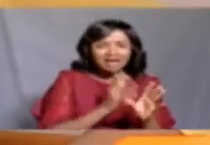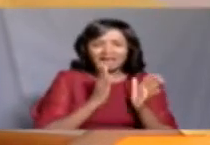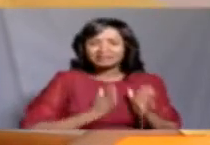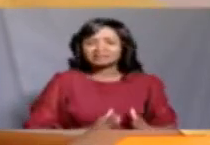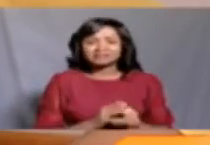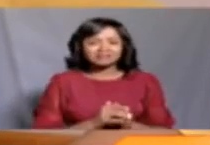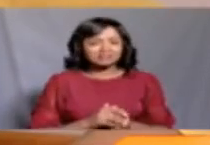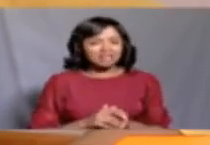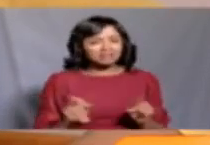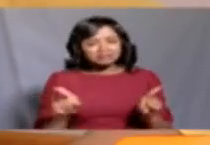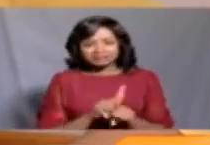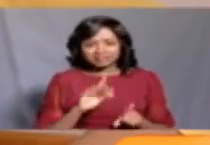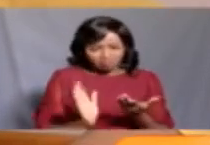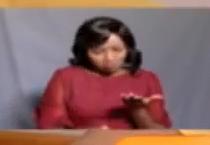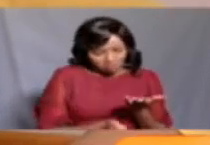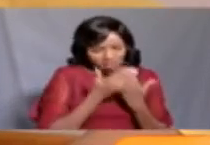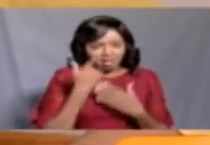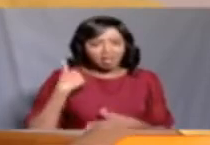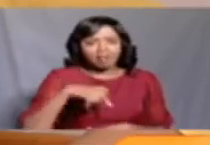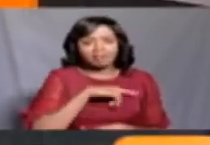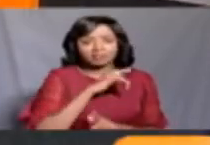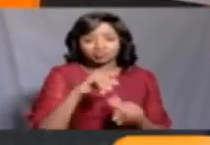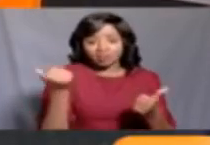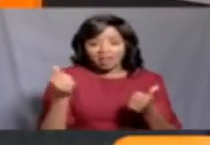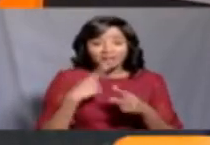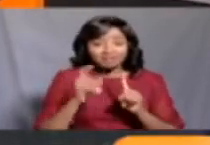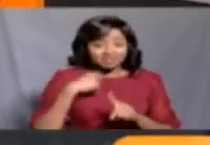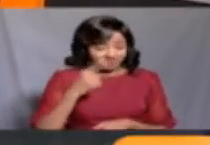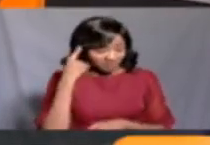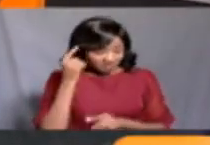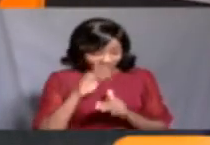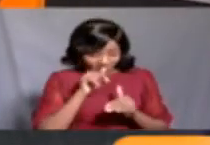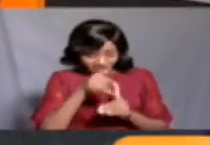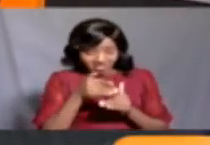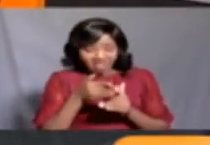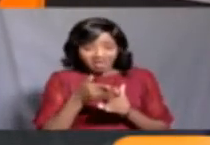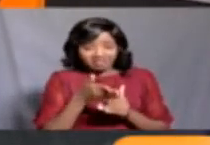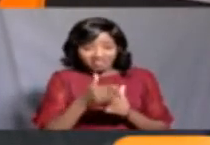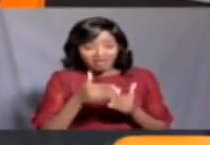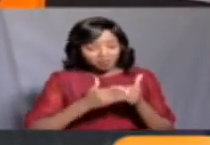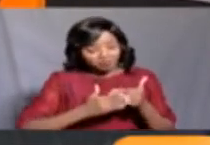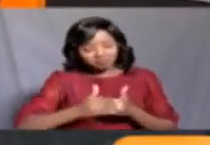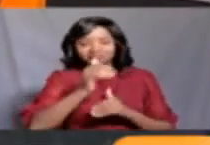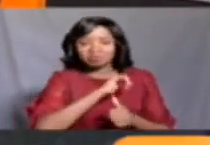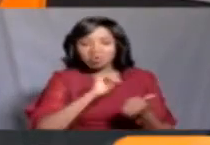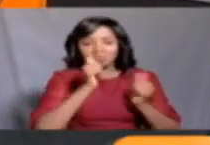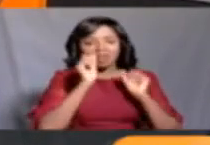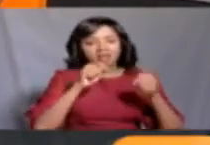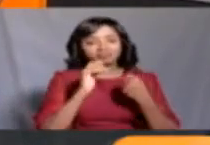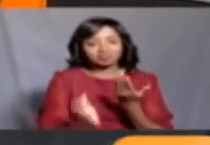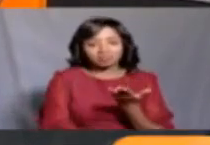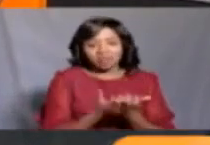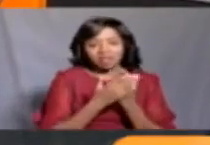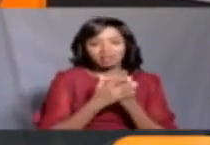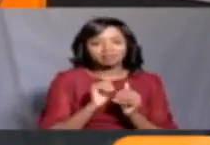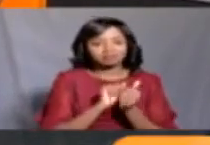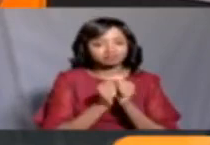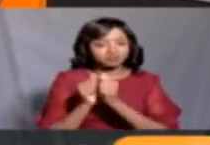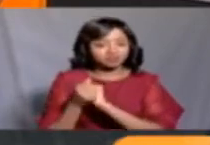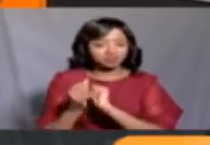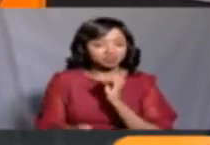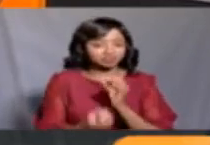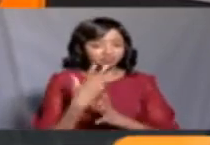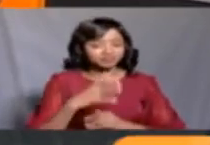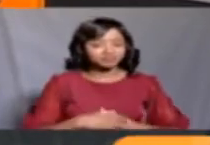that can actually help us. So I think if we start from that point, at least from where I stand, we'll actually be making some headway. You